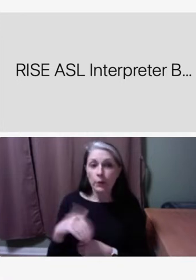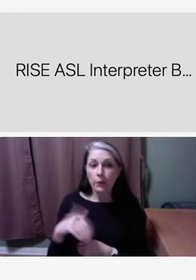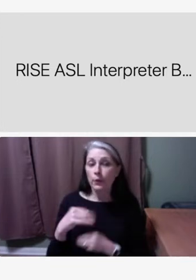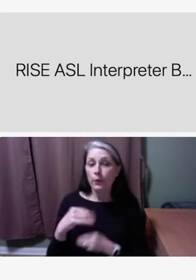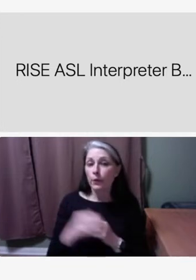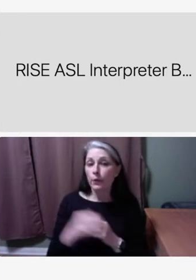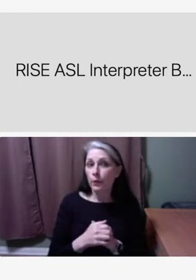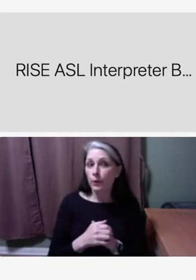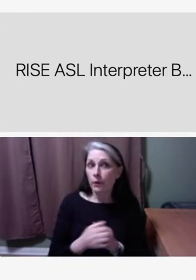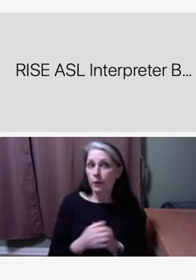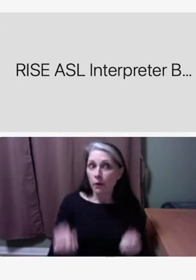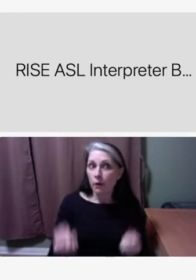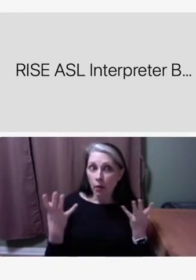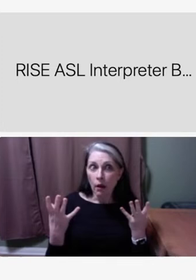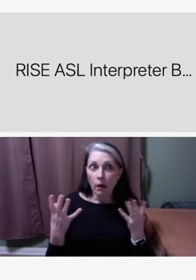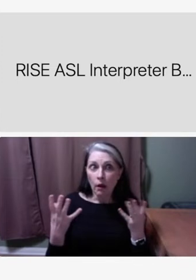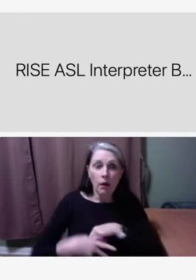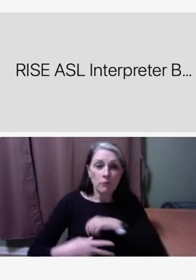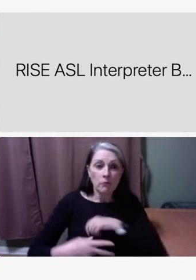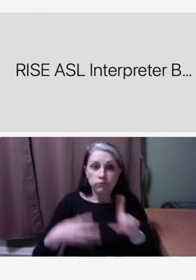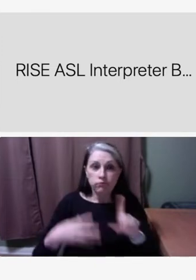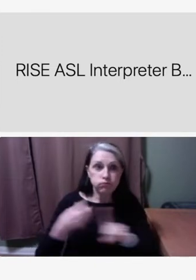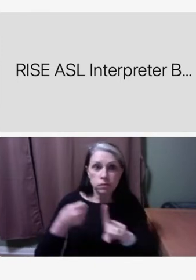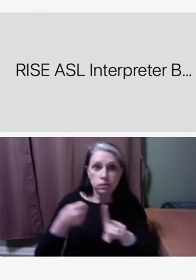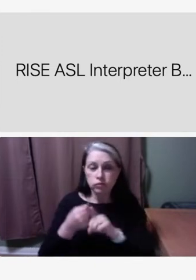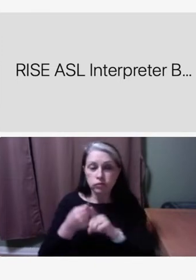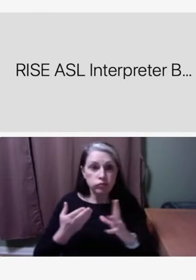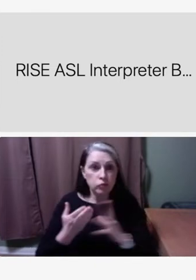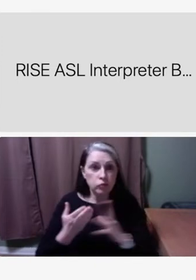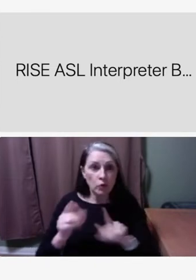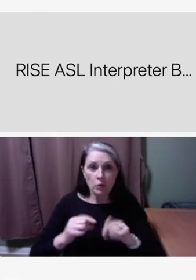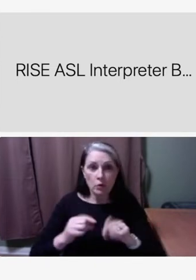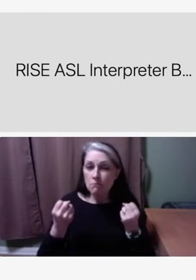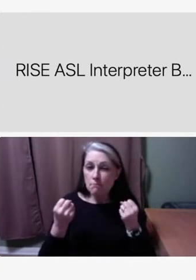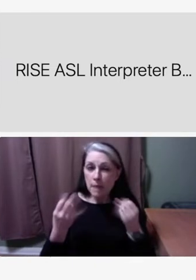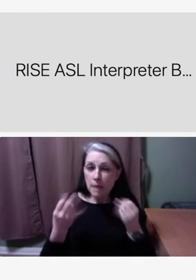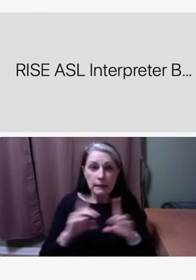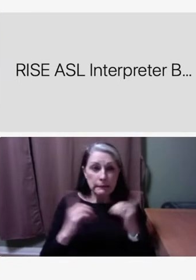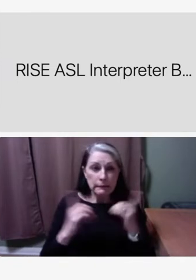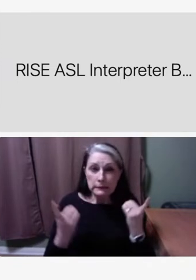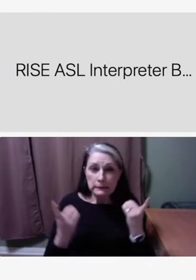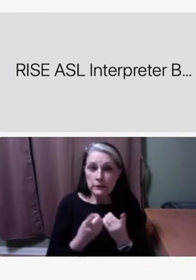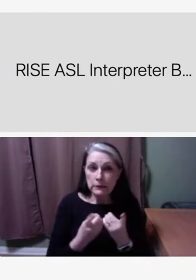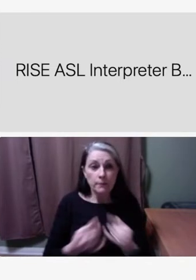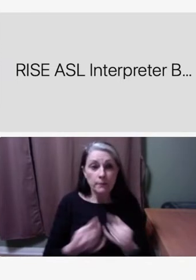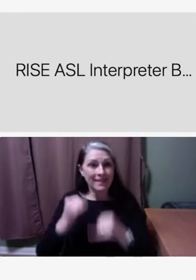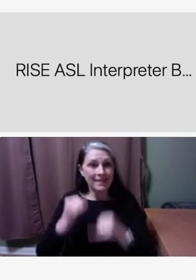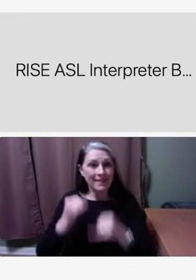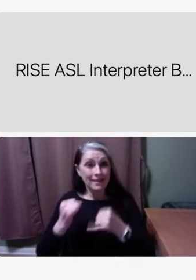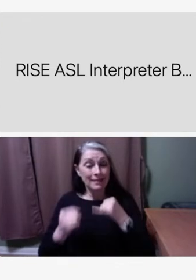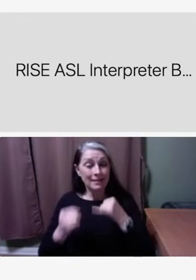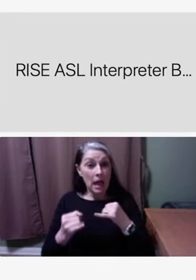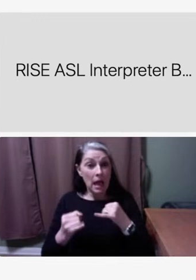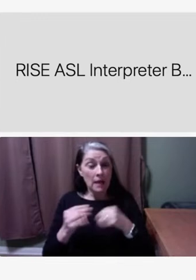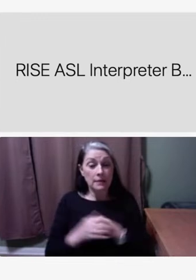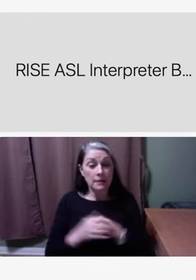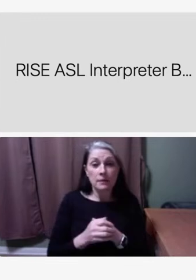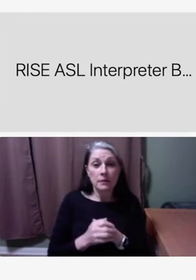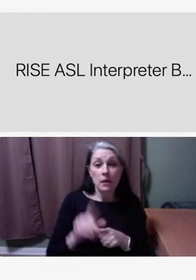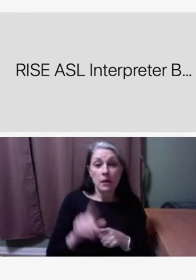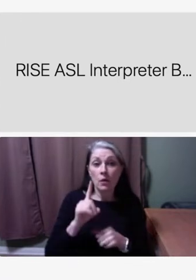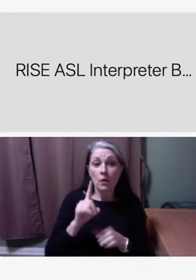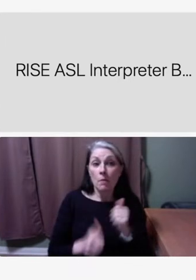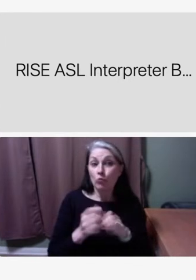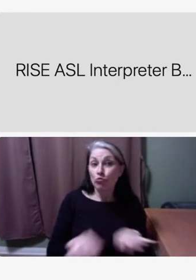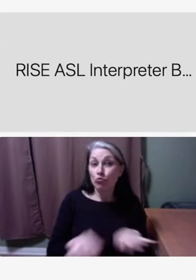ransomware and attacks through many districts. Last but not least, this is probably the one most important thing I just like about my job,